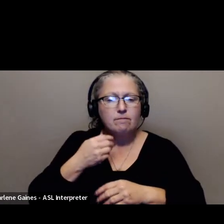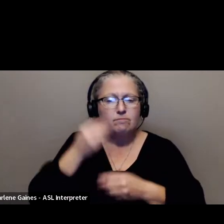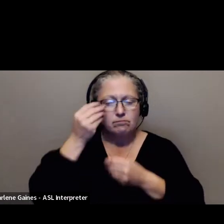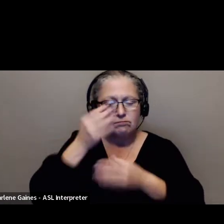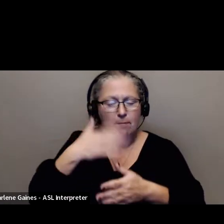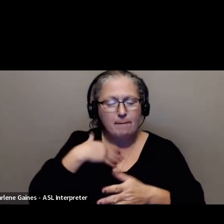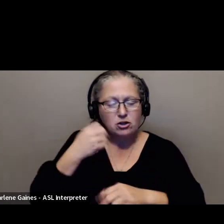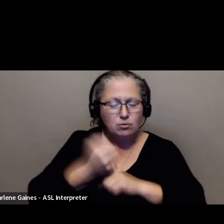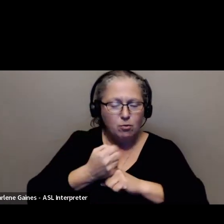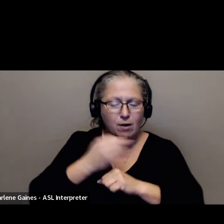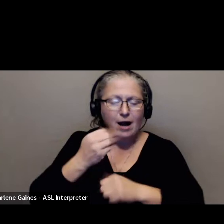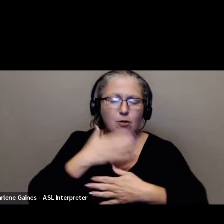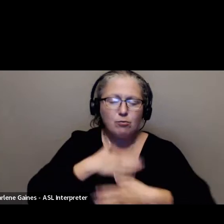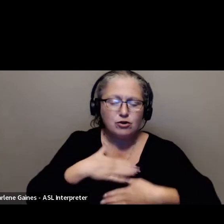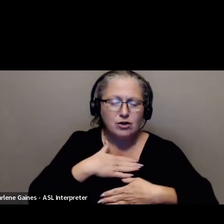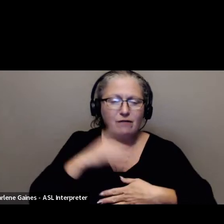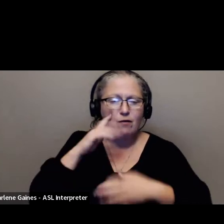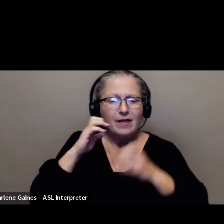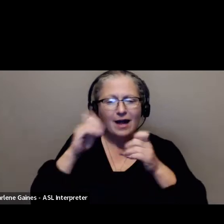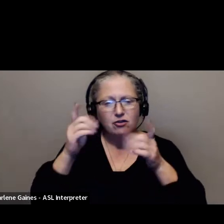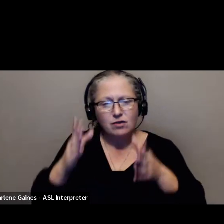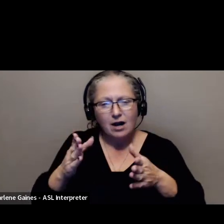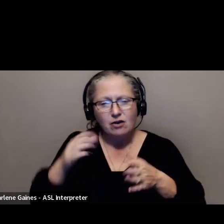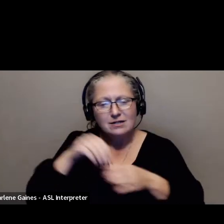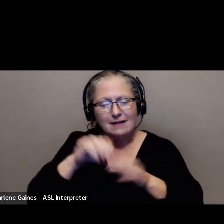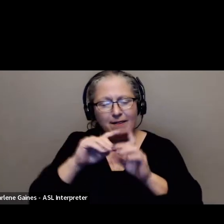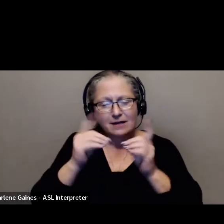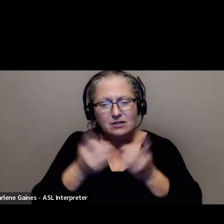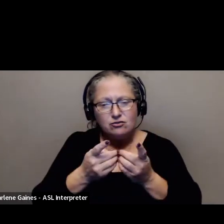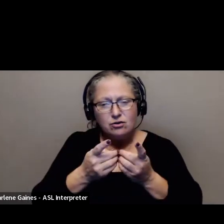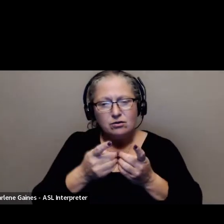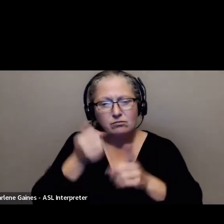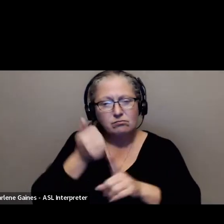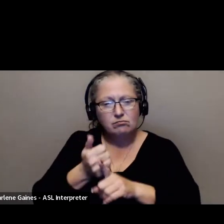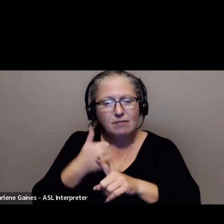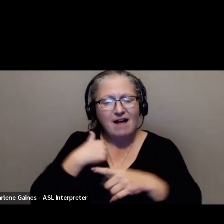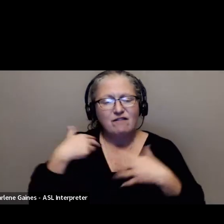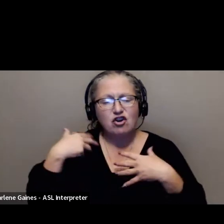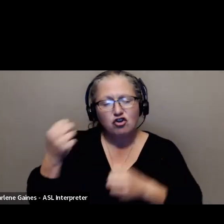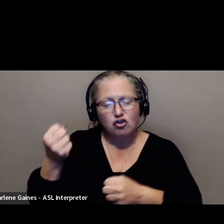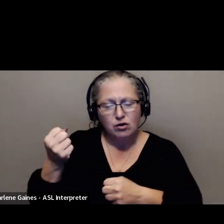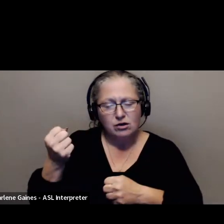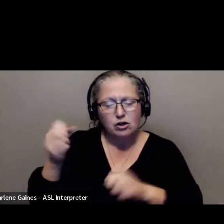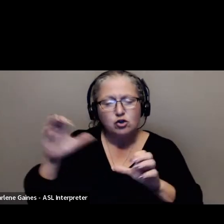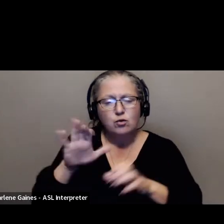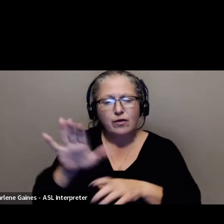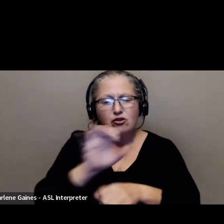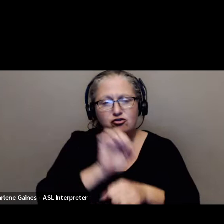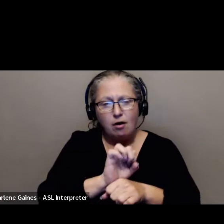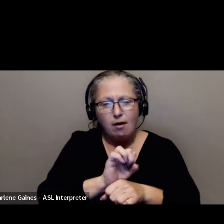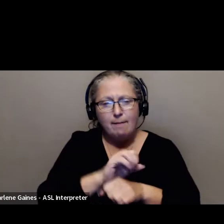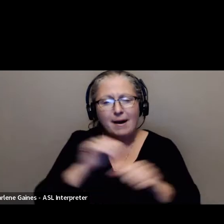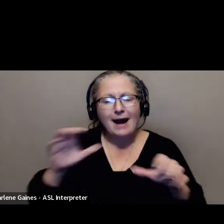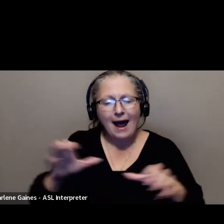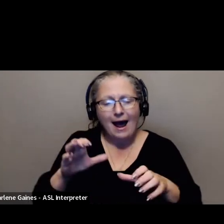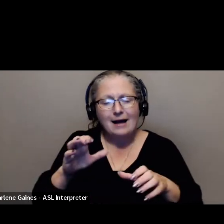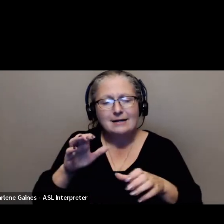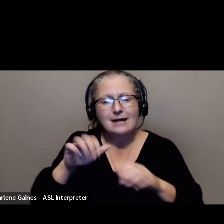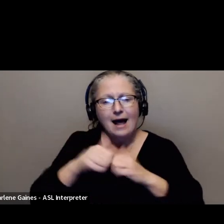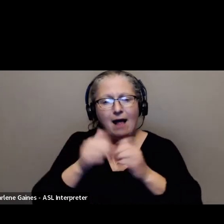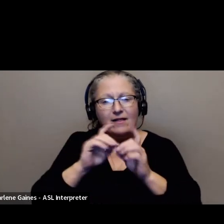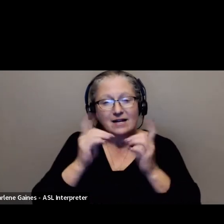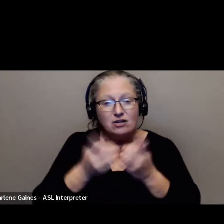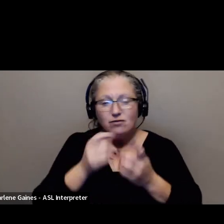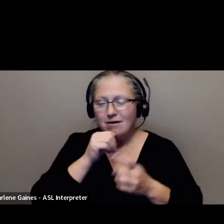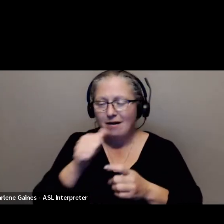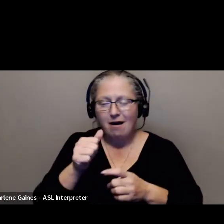and my strongest appreciation to the educators within the district who have the courage to do their jobs and act in the ways that the district does